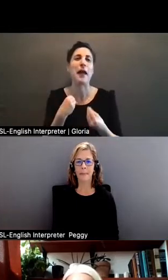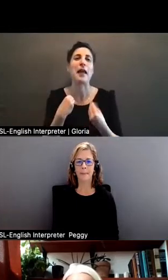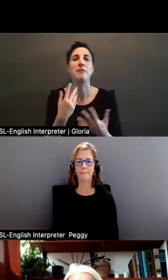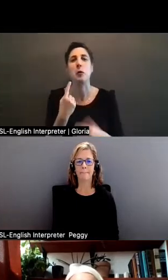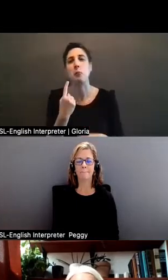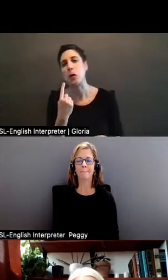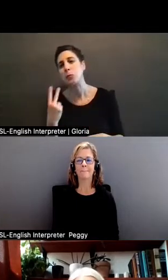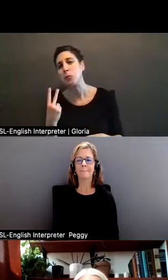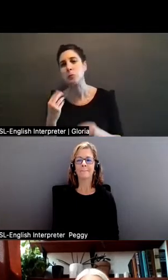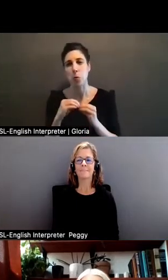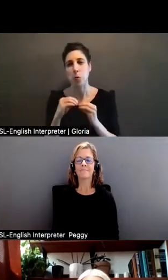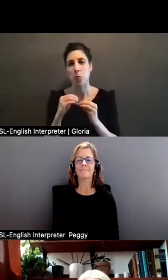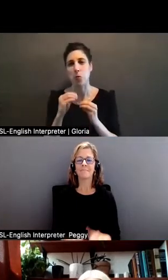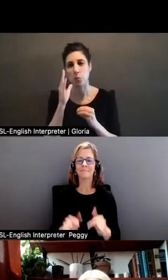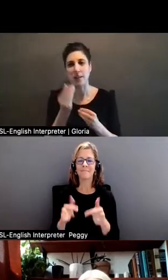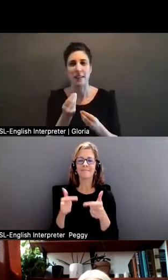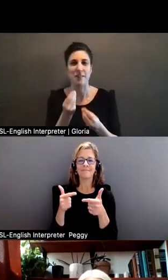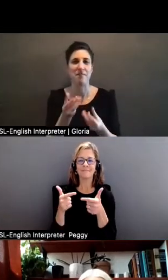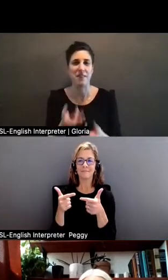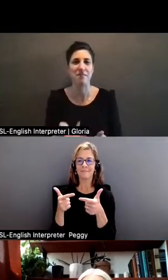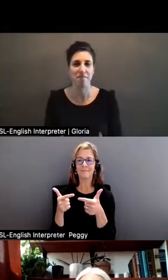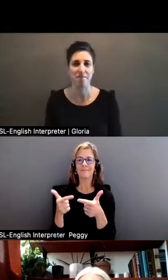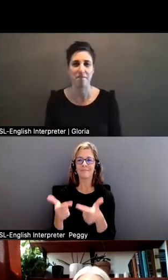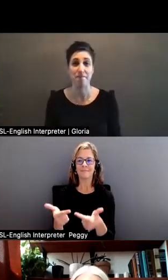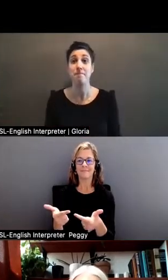of fun as you go through each question.